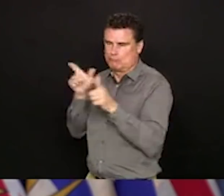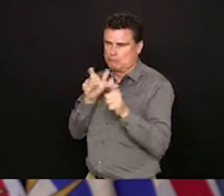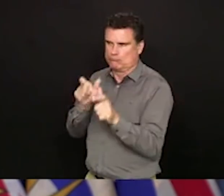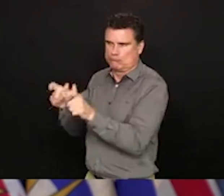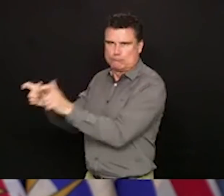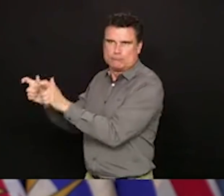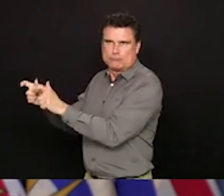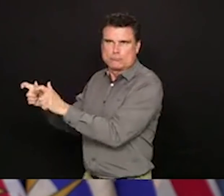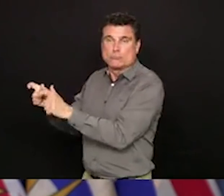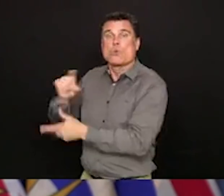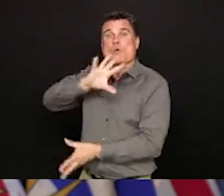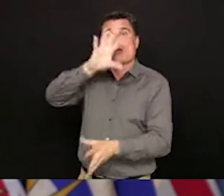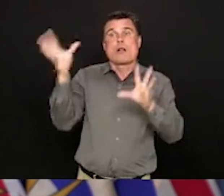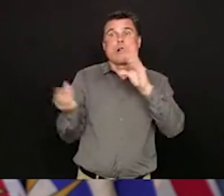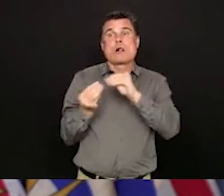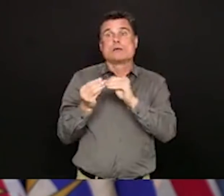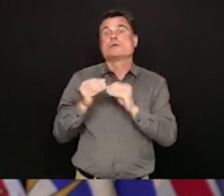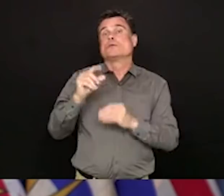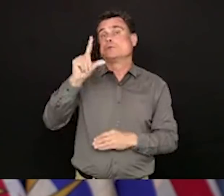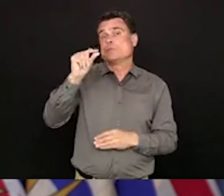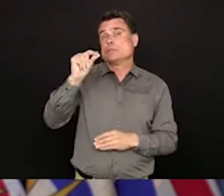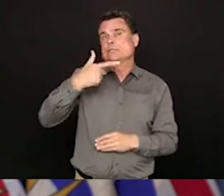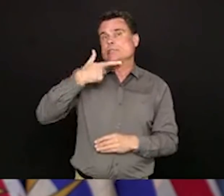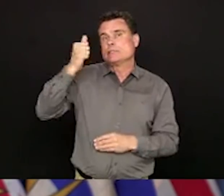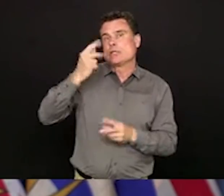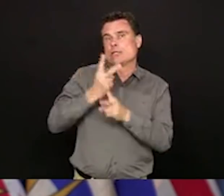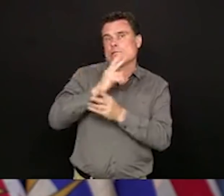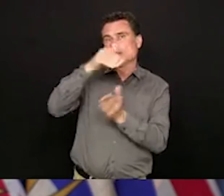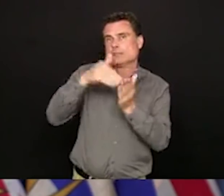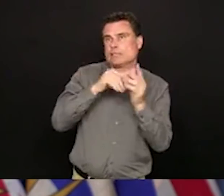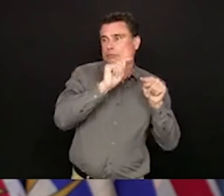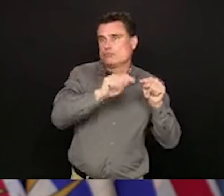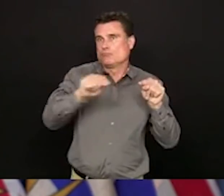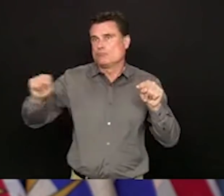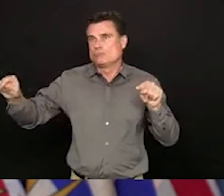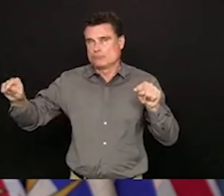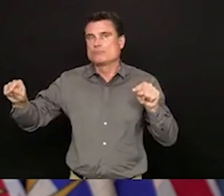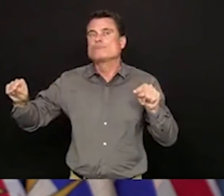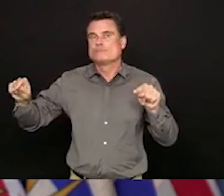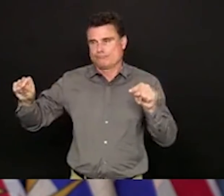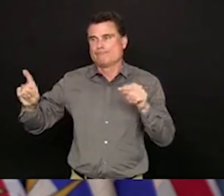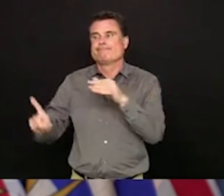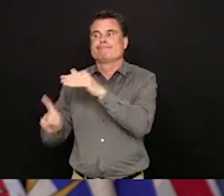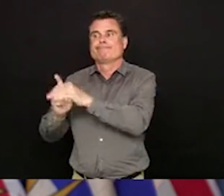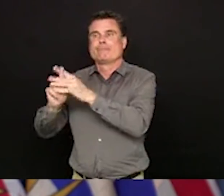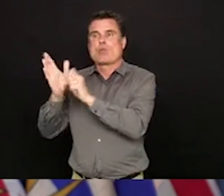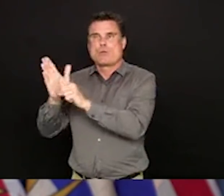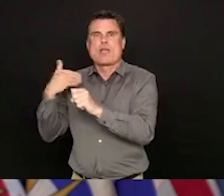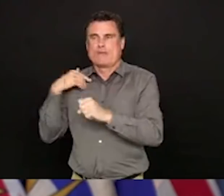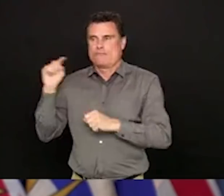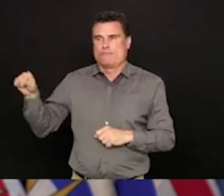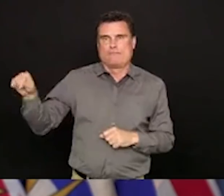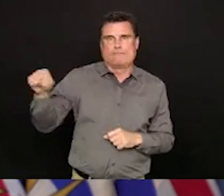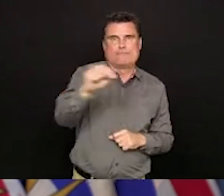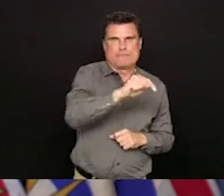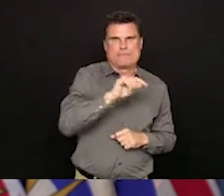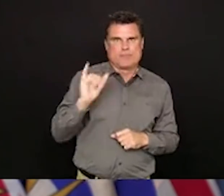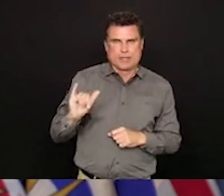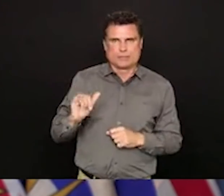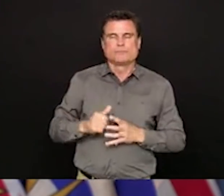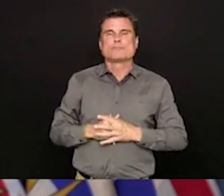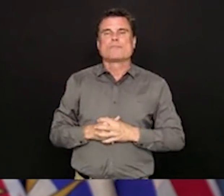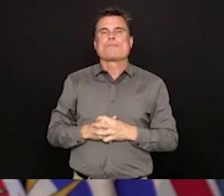ongoing outbreaks in addition in long-term care assisted living and one which is in an acute care unit.